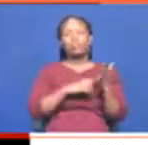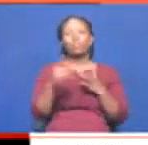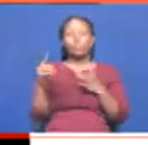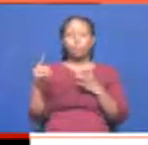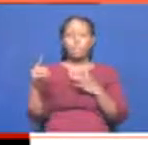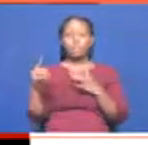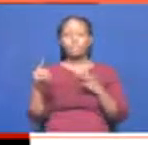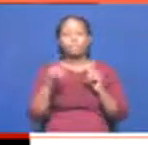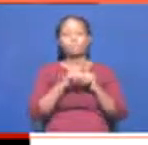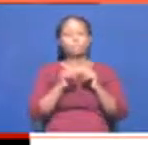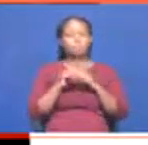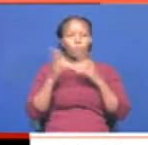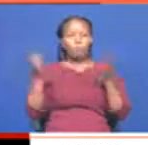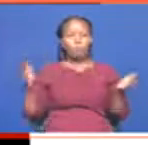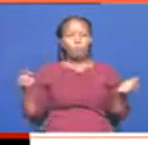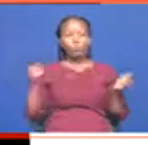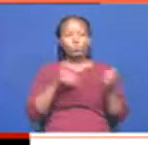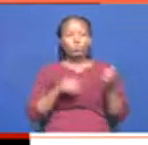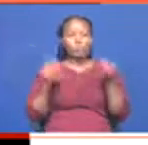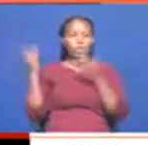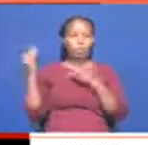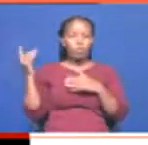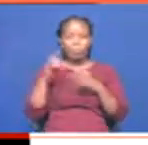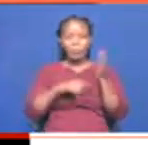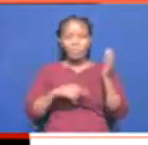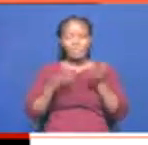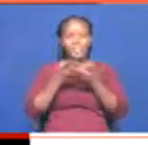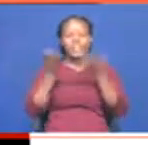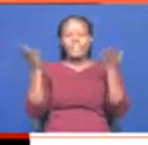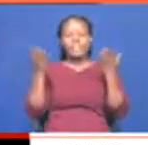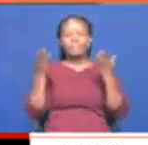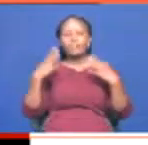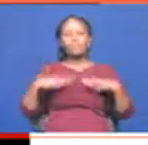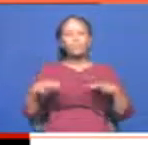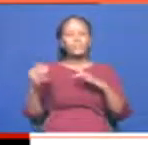and we hope that everybody else can attend.